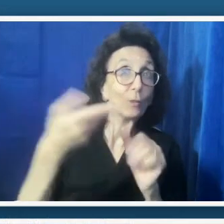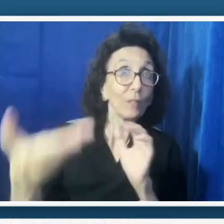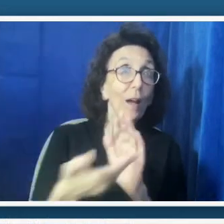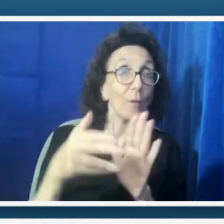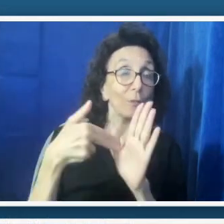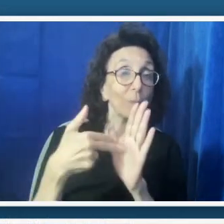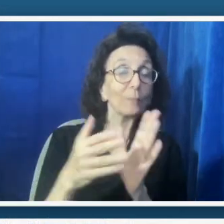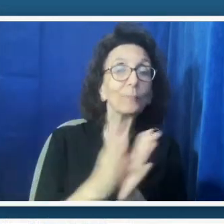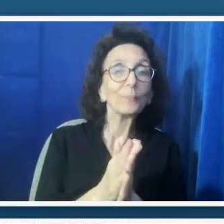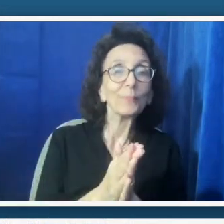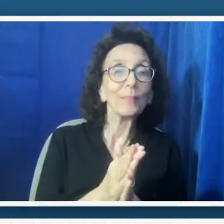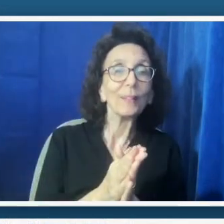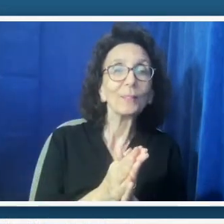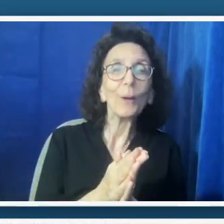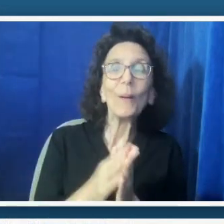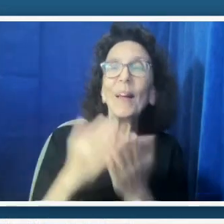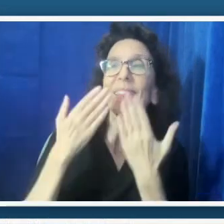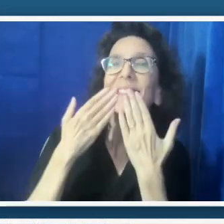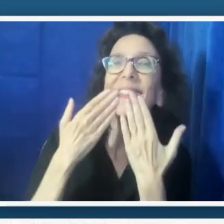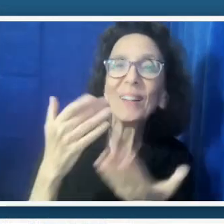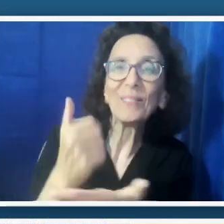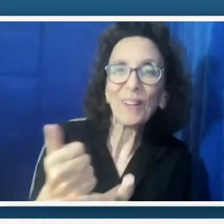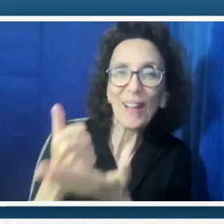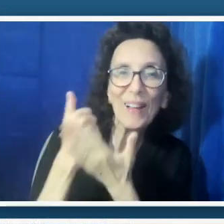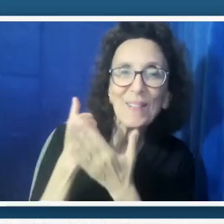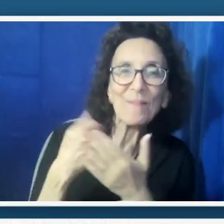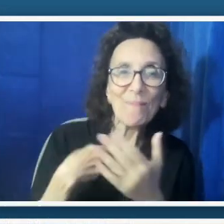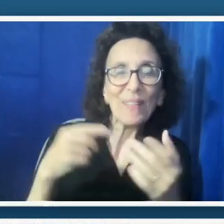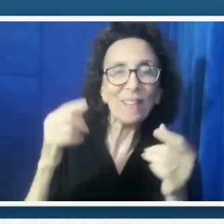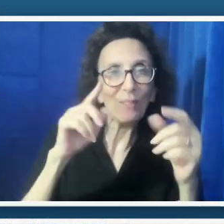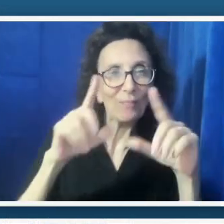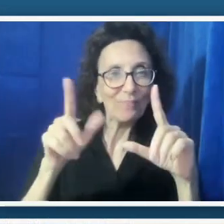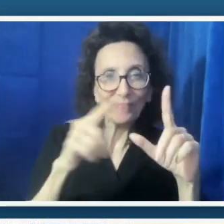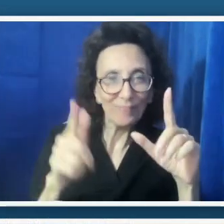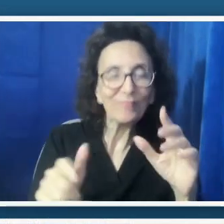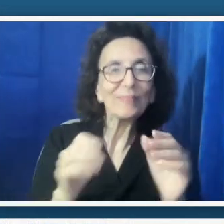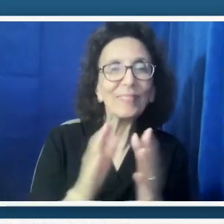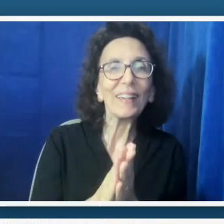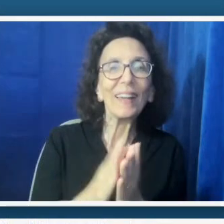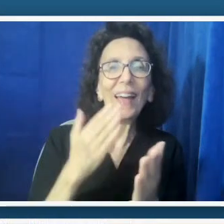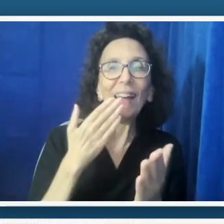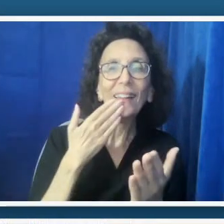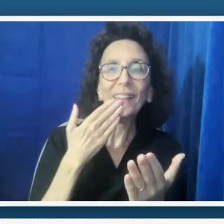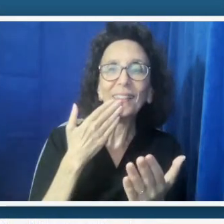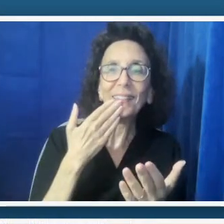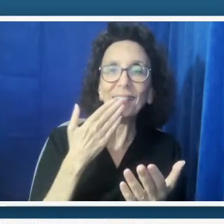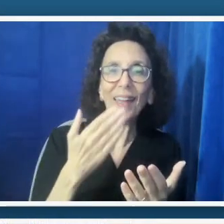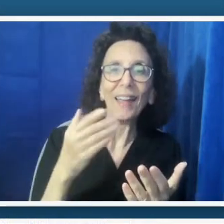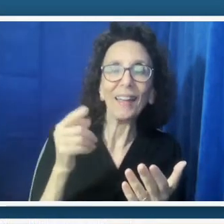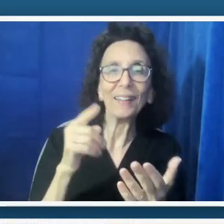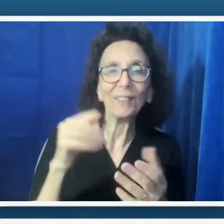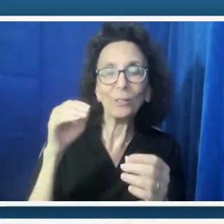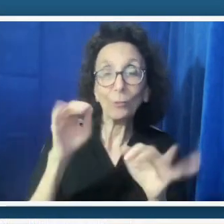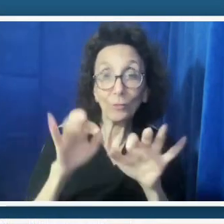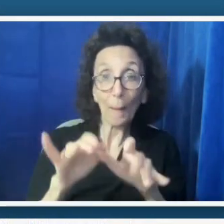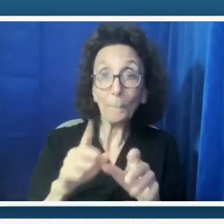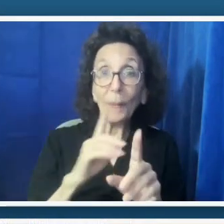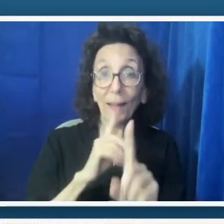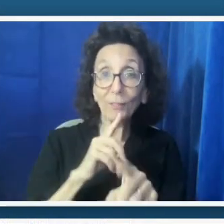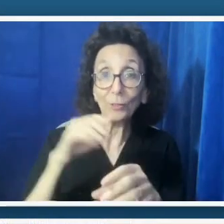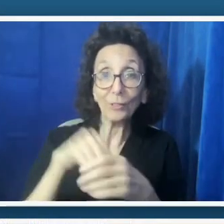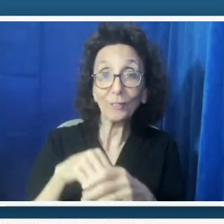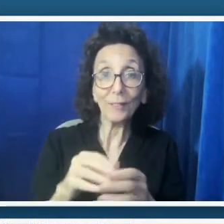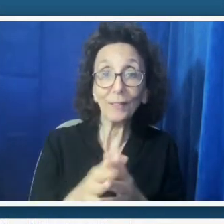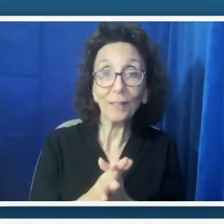thank you, Jessie, for helping me out with that conversation, and thank you, folks, for putting things in the Q&A. And we will have time at the